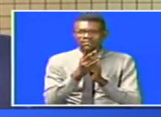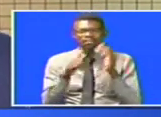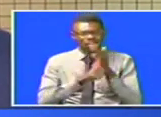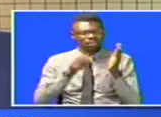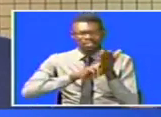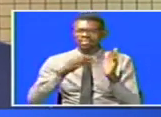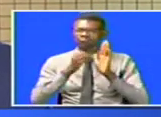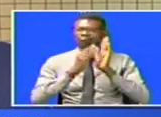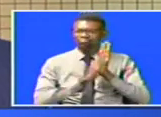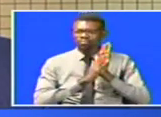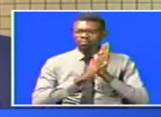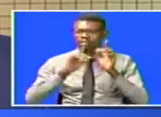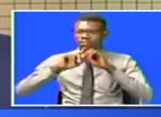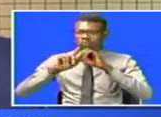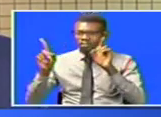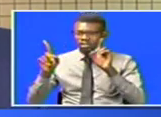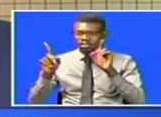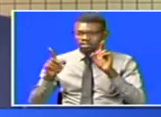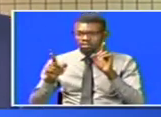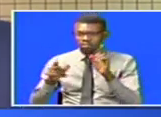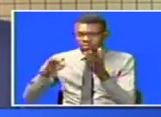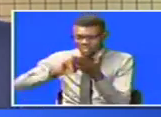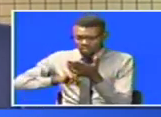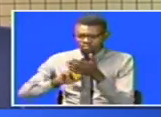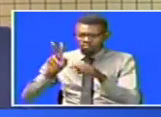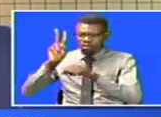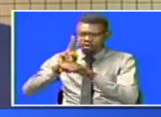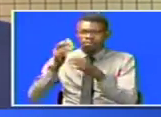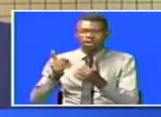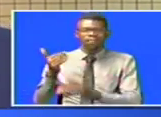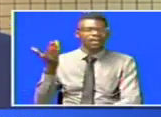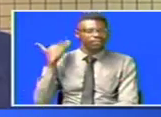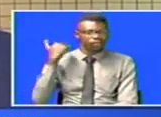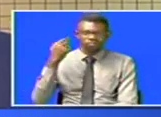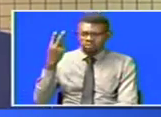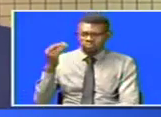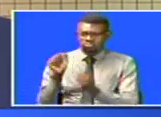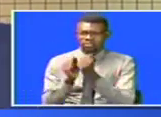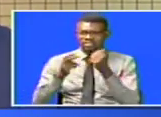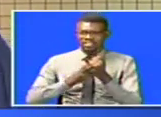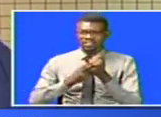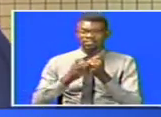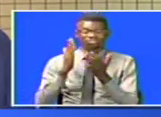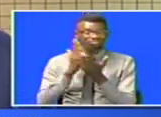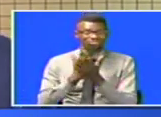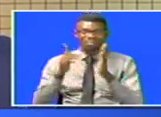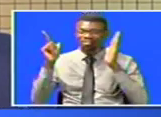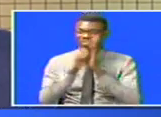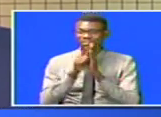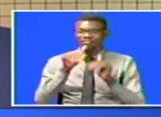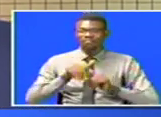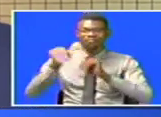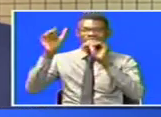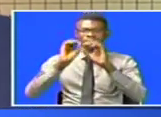register. But the reasoning that the register being used now is the 2017 register is an illegal and unconstitutional